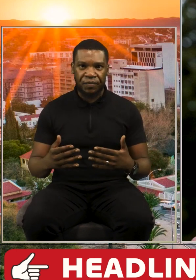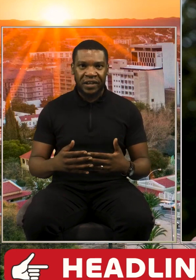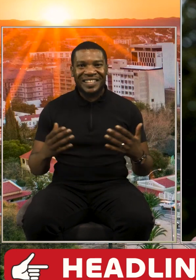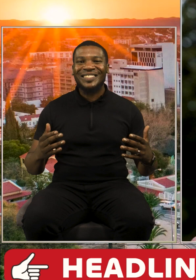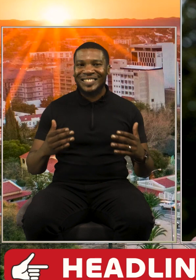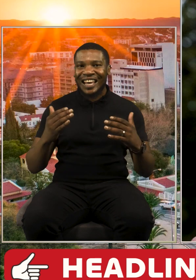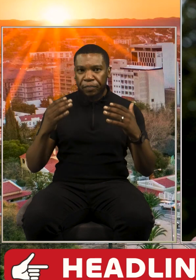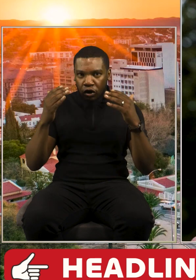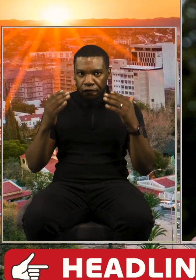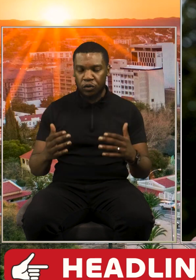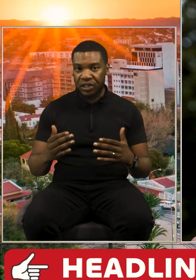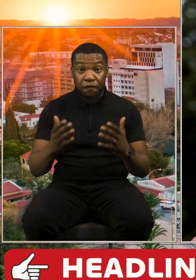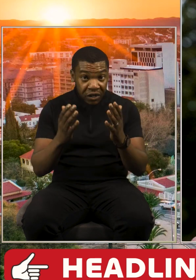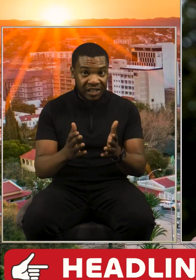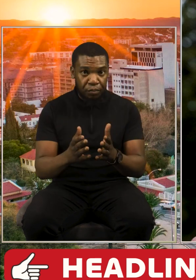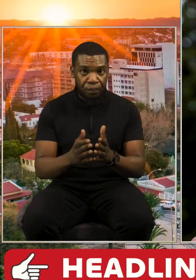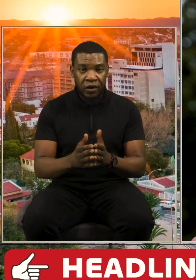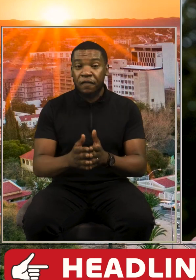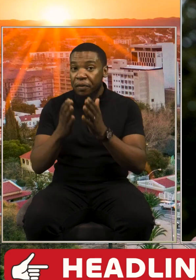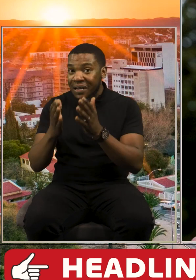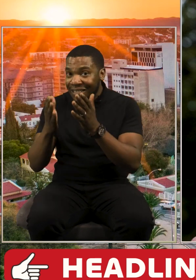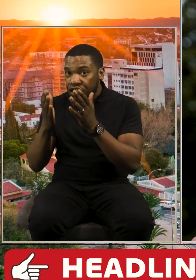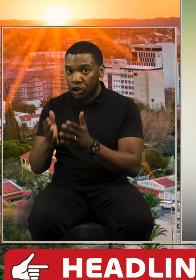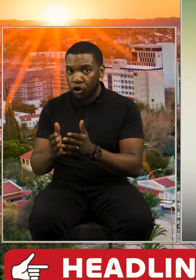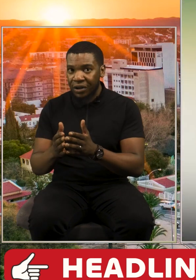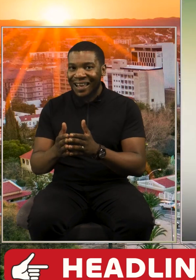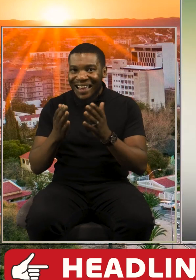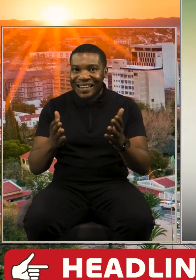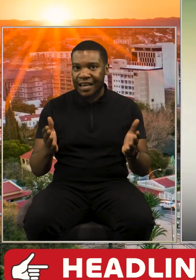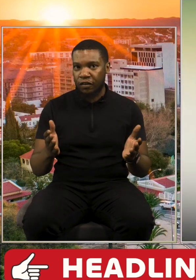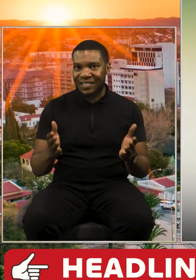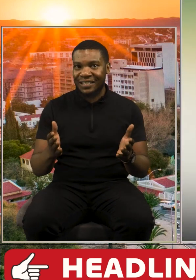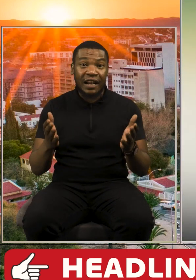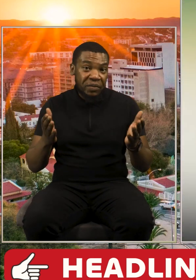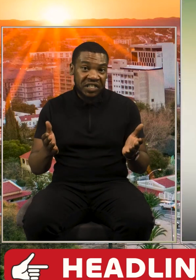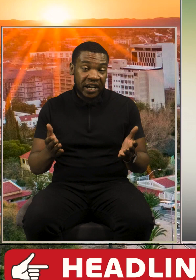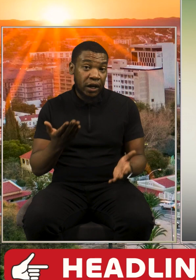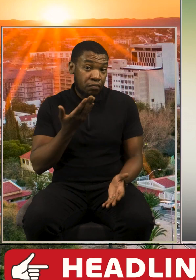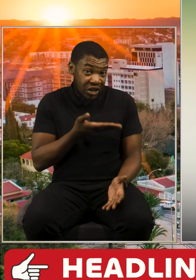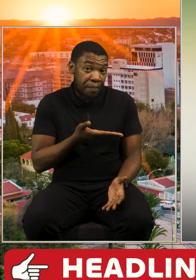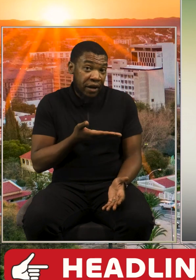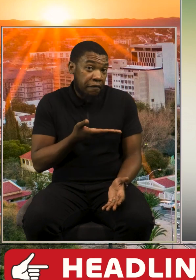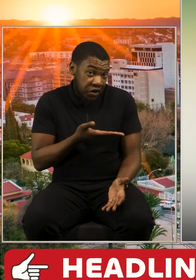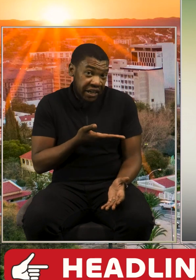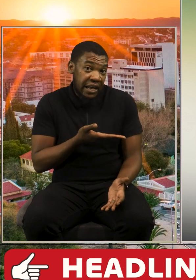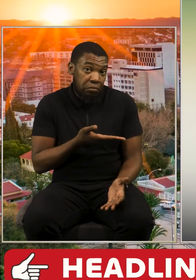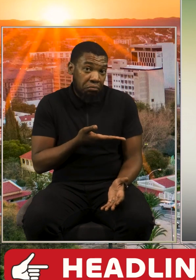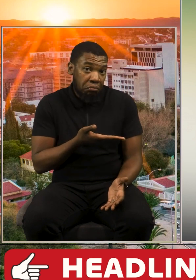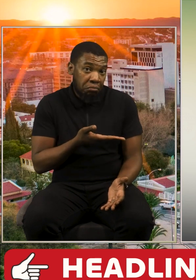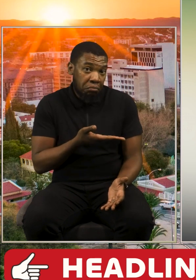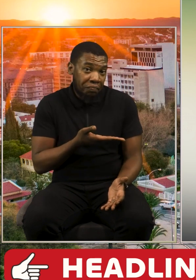countries. These things can be confusing. For example, from the mustache alone, any head of state can mistake Mugabe for